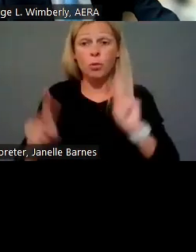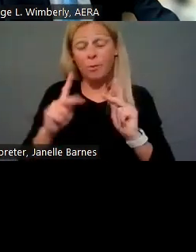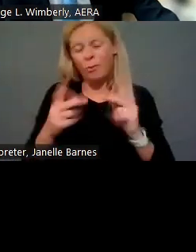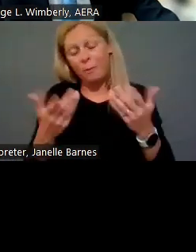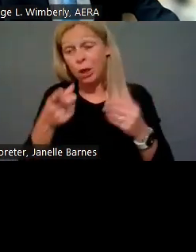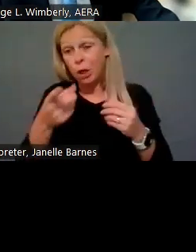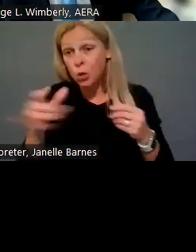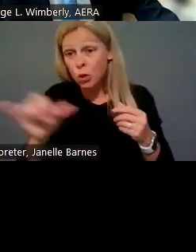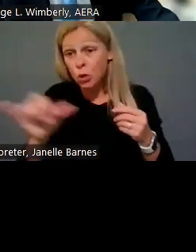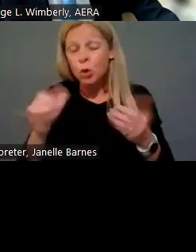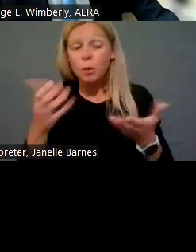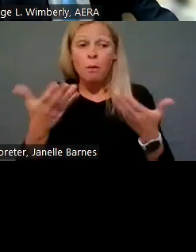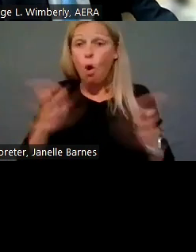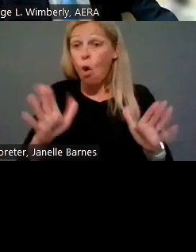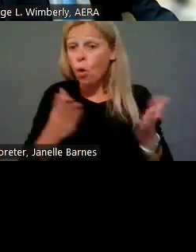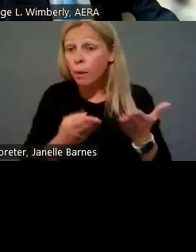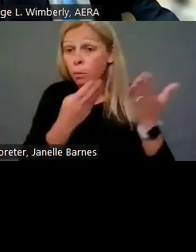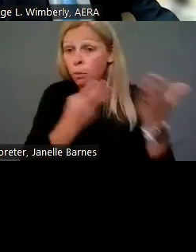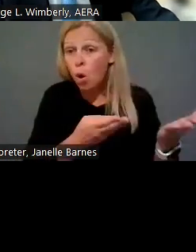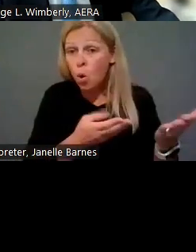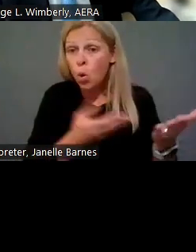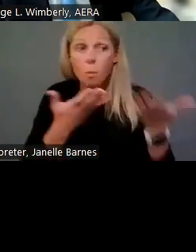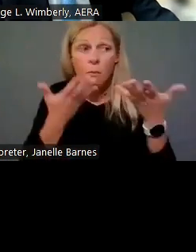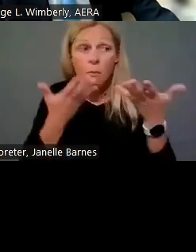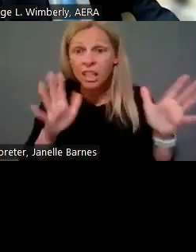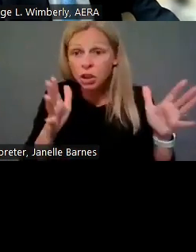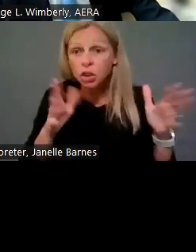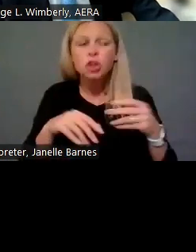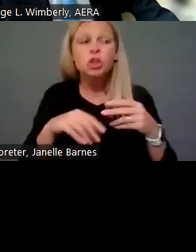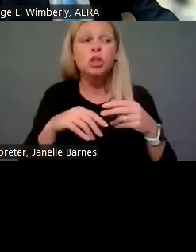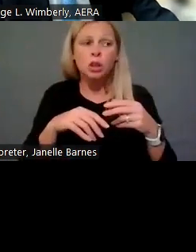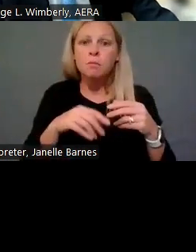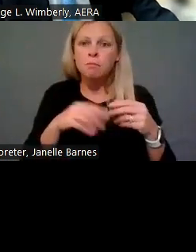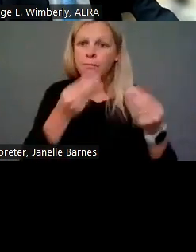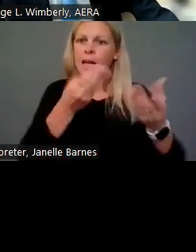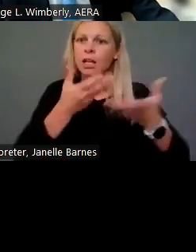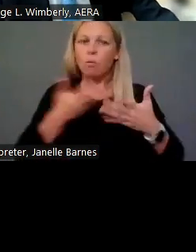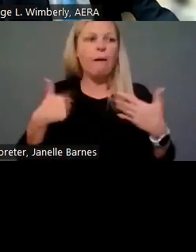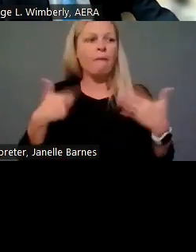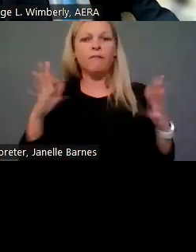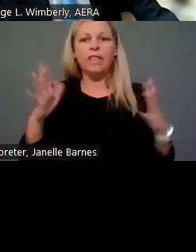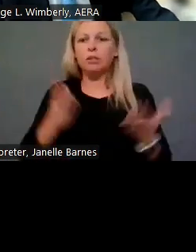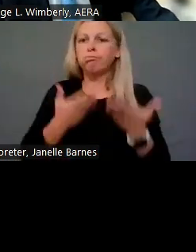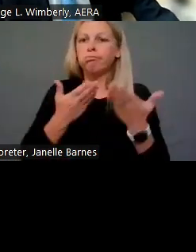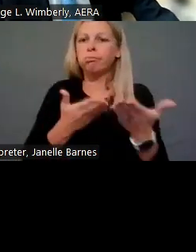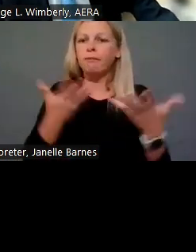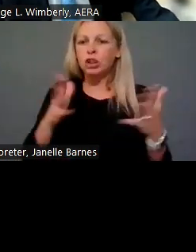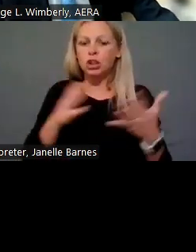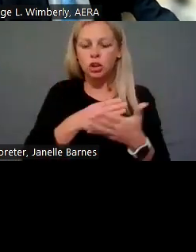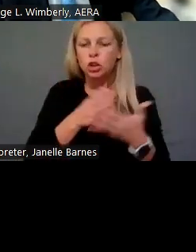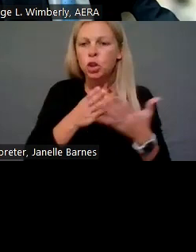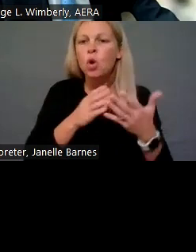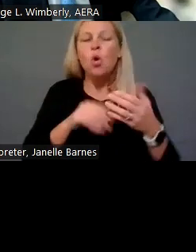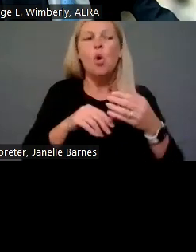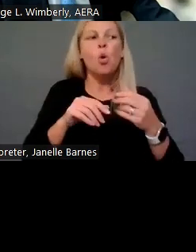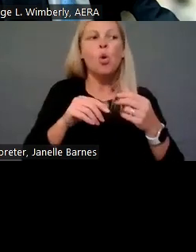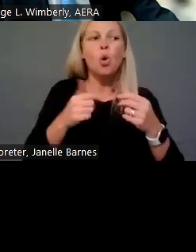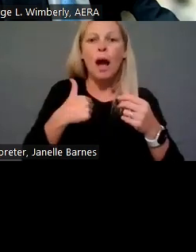stage, maybe you've already proposed, or so, you can give us that where you are now, and how you anticipate